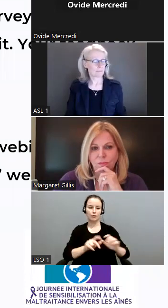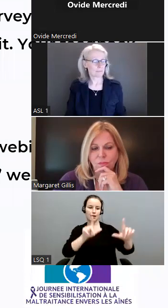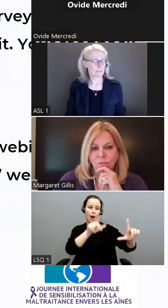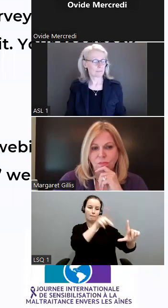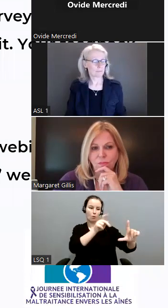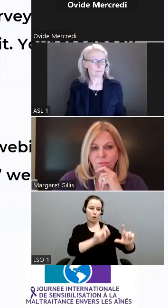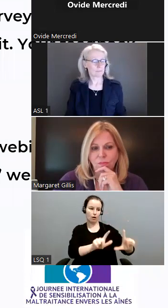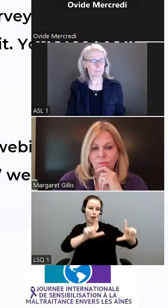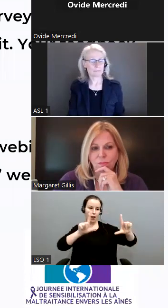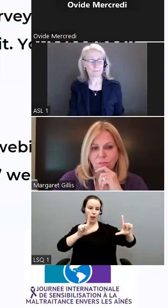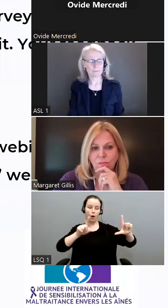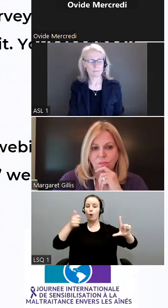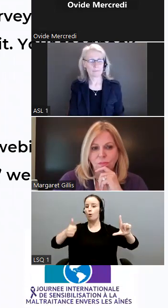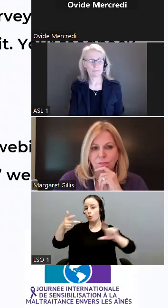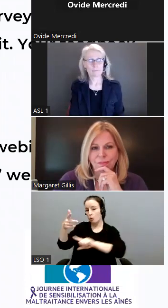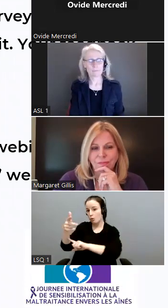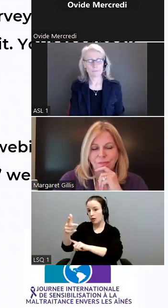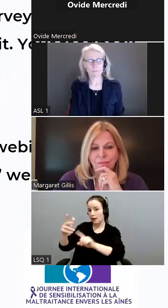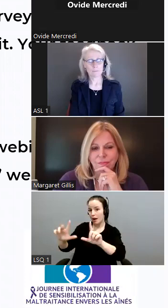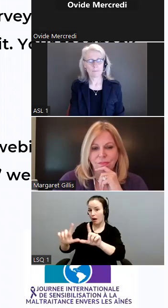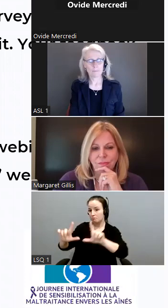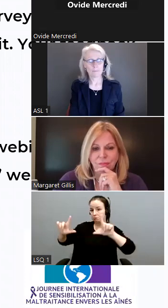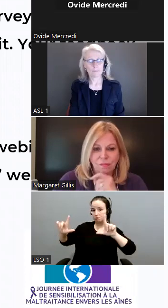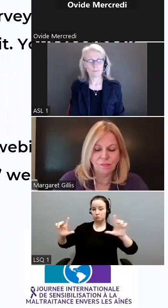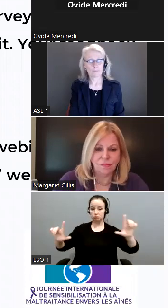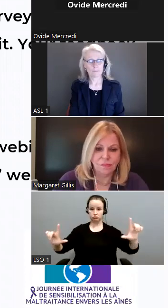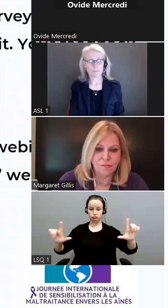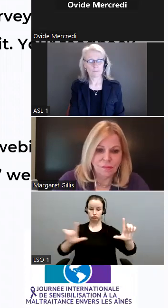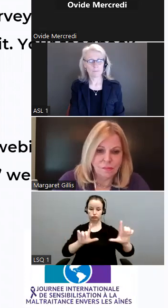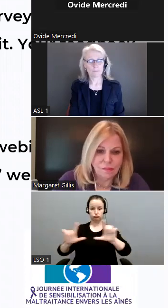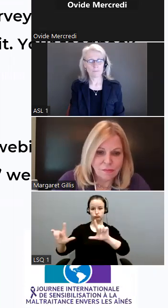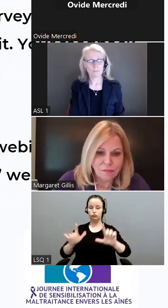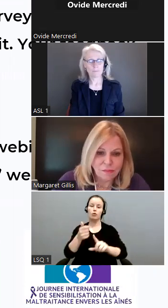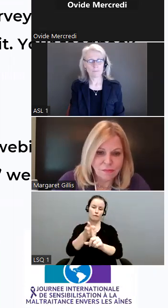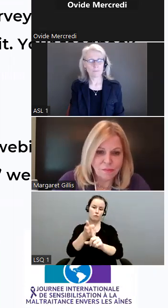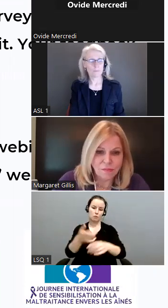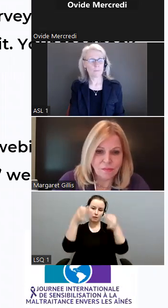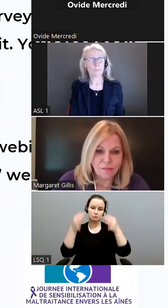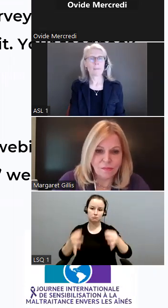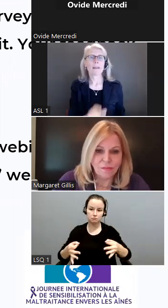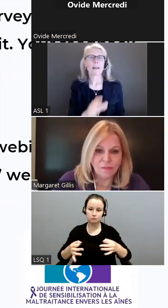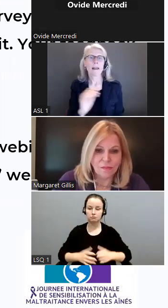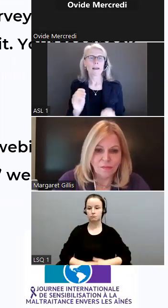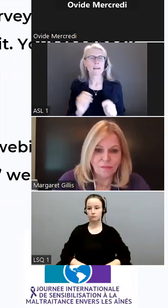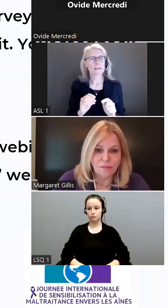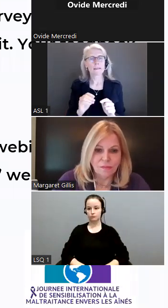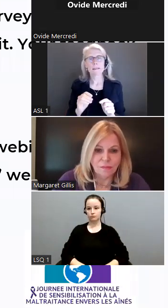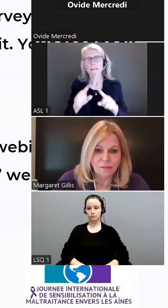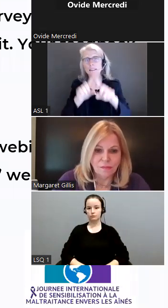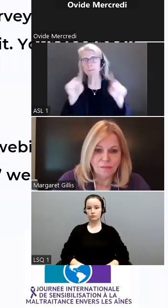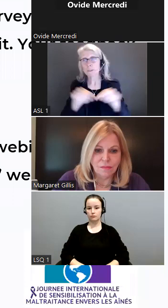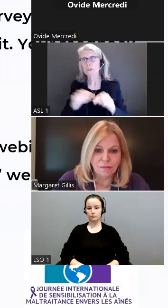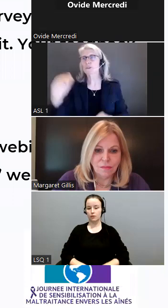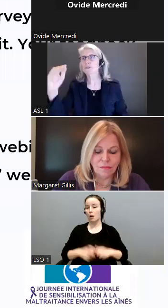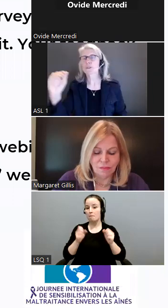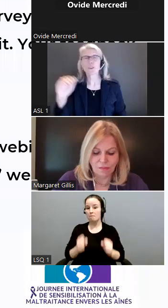For the speakers, sorry, you can also choose to see them either as a grid or as a speaker view, so a